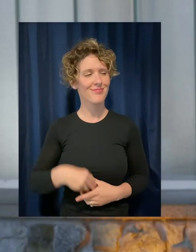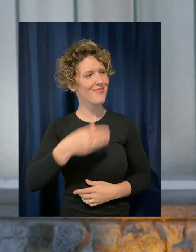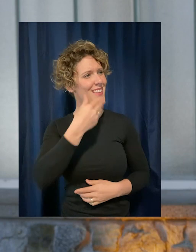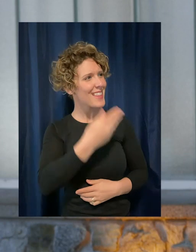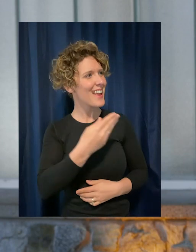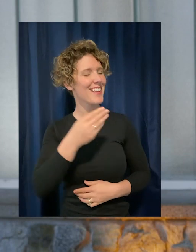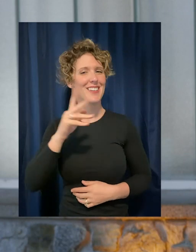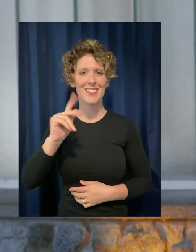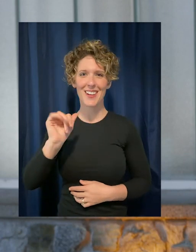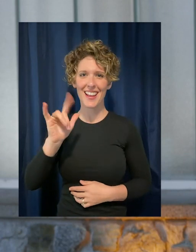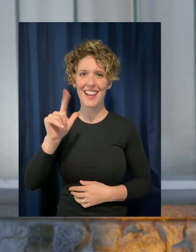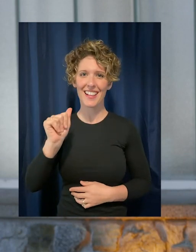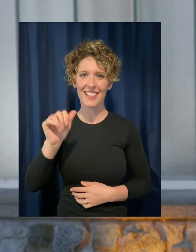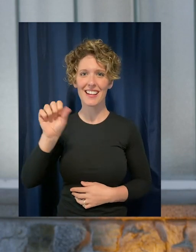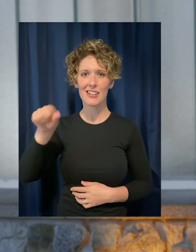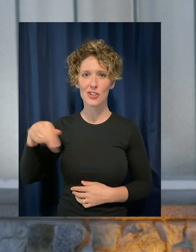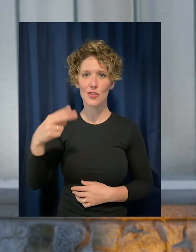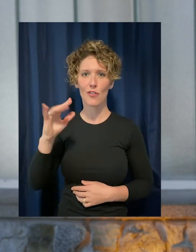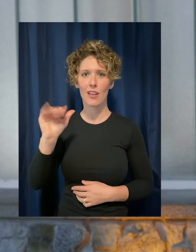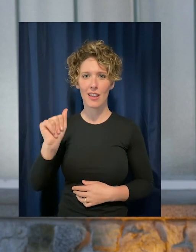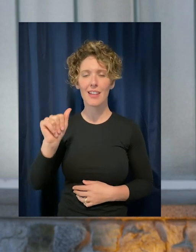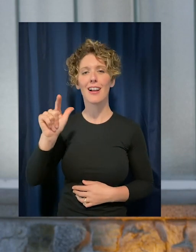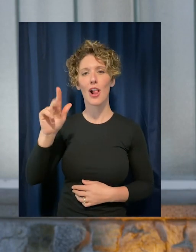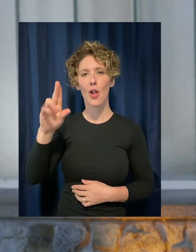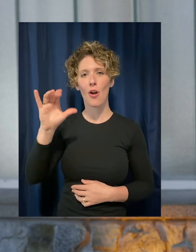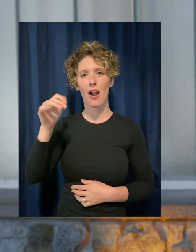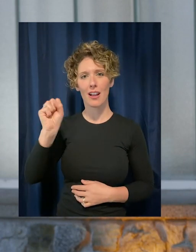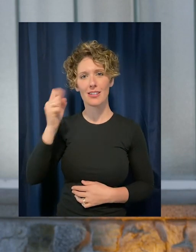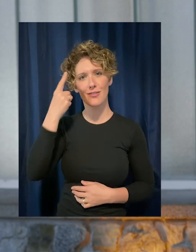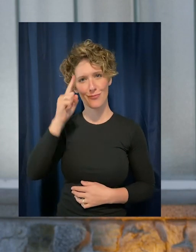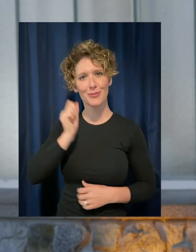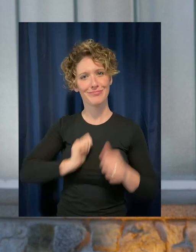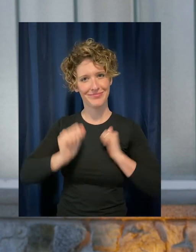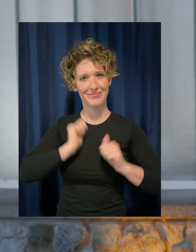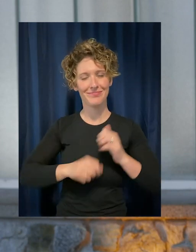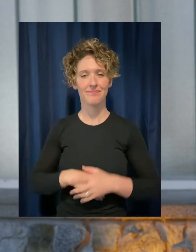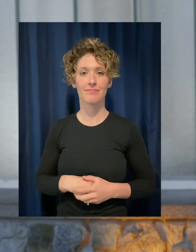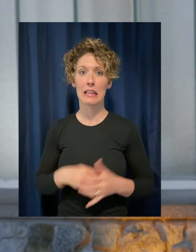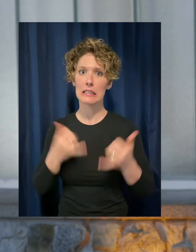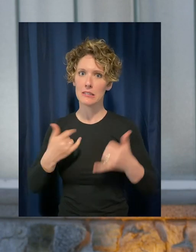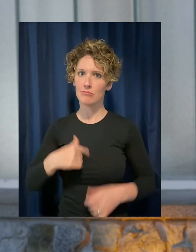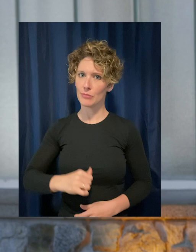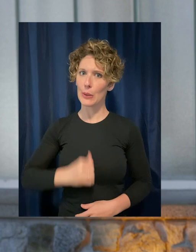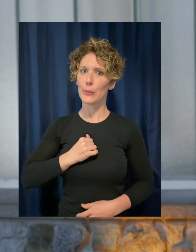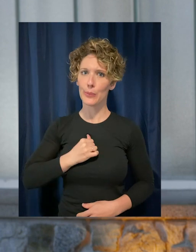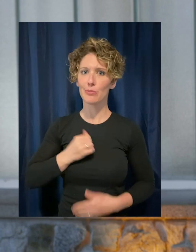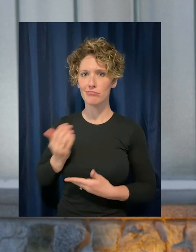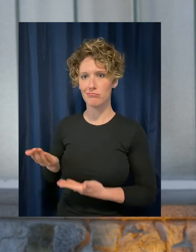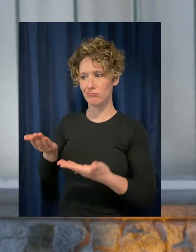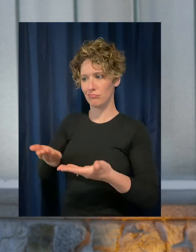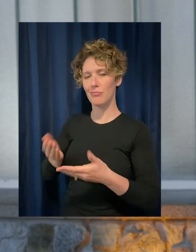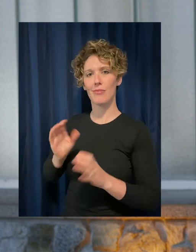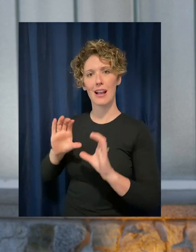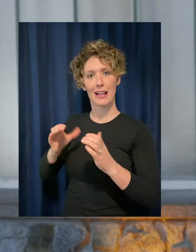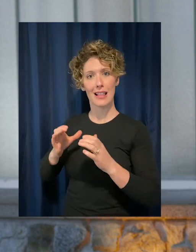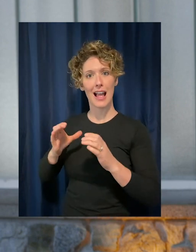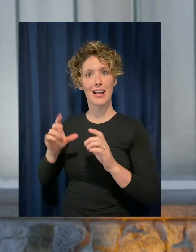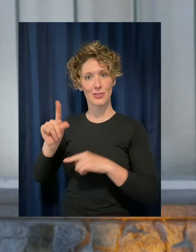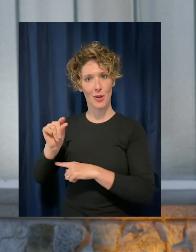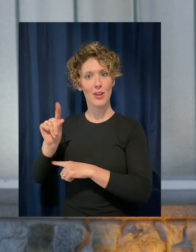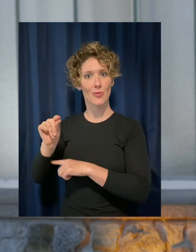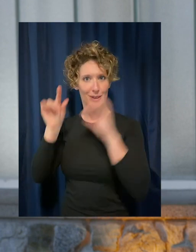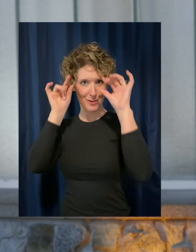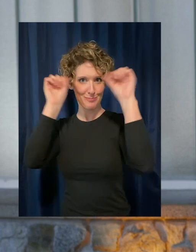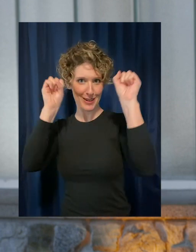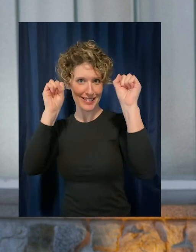Thank you, Kayla, Sophia, and Lucas, for singing the national anthem. It is now my privilege to introduce the class of 2020's president,